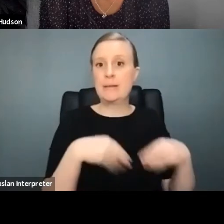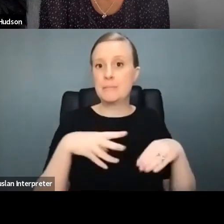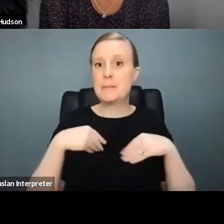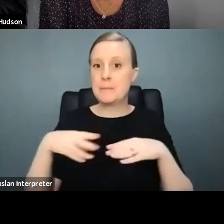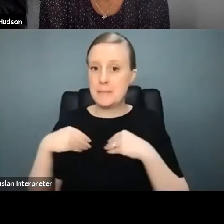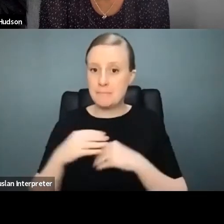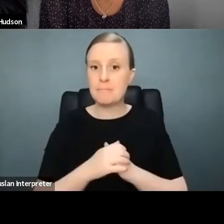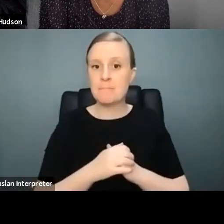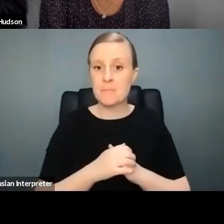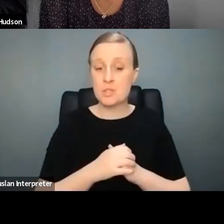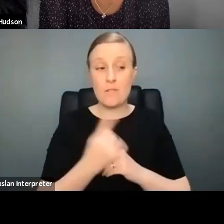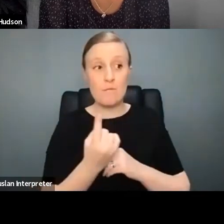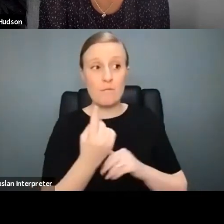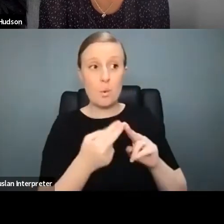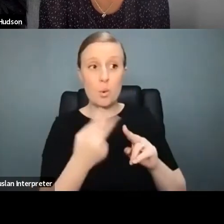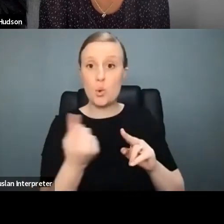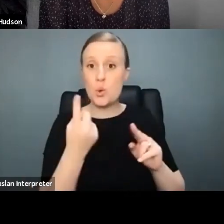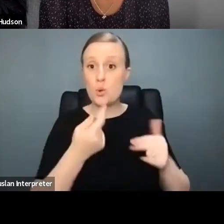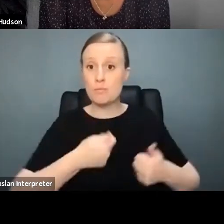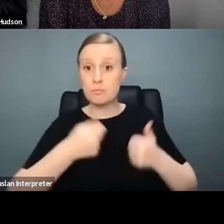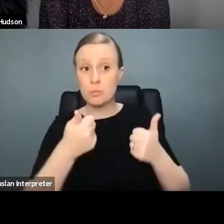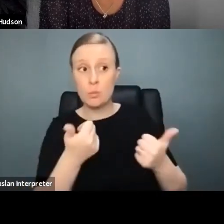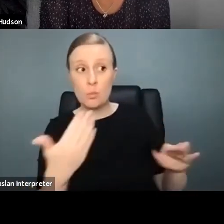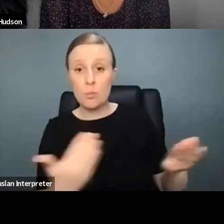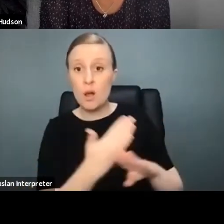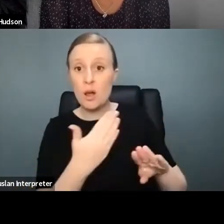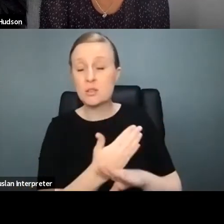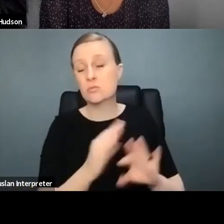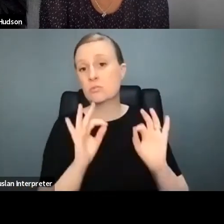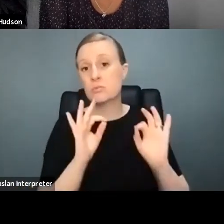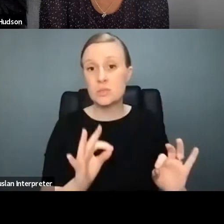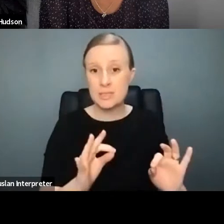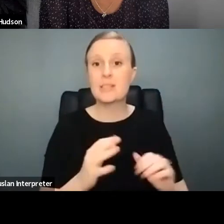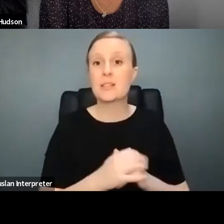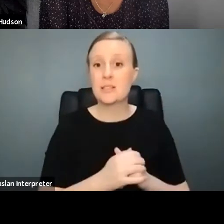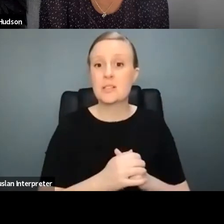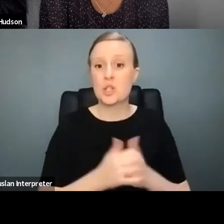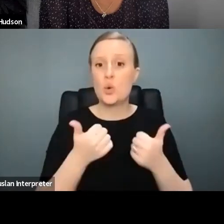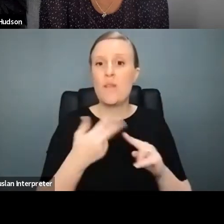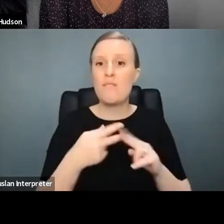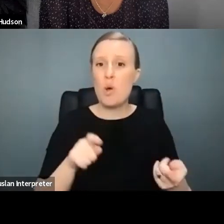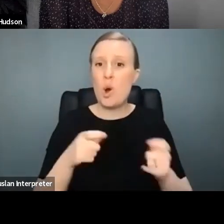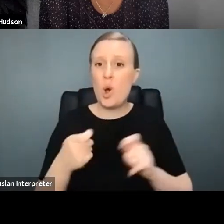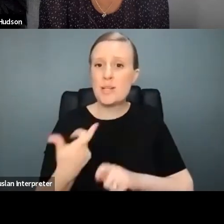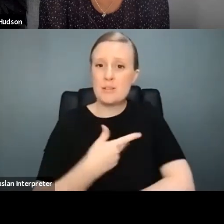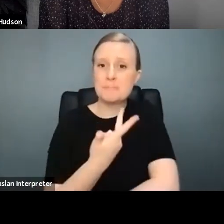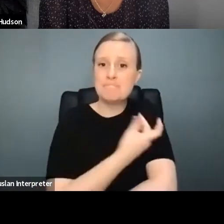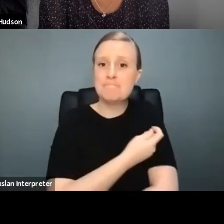really impressed with the response of the AOD sector, particularly in opioid